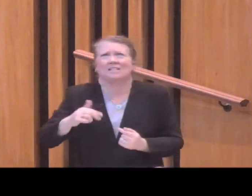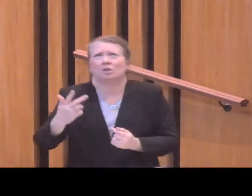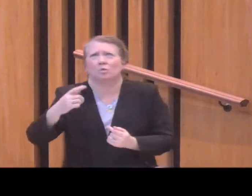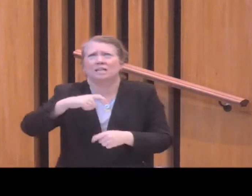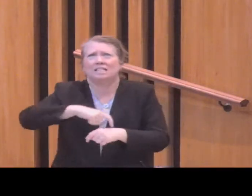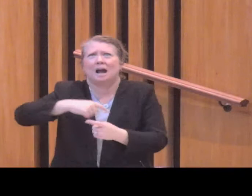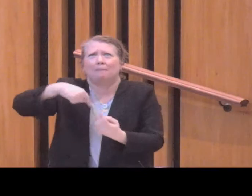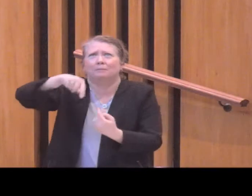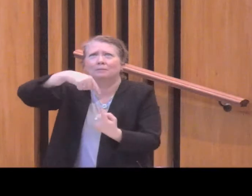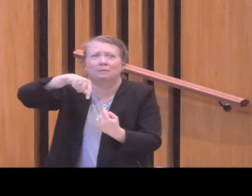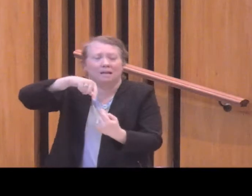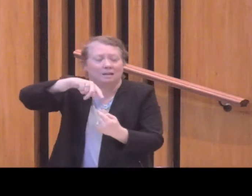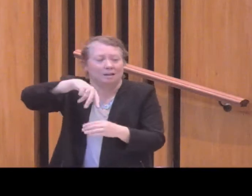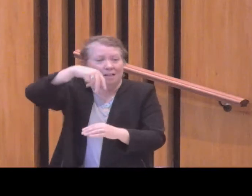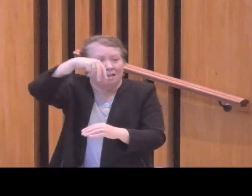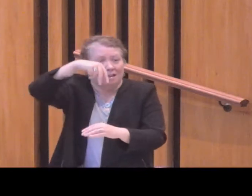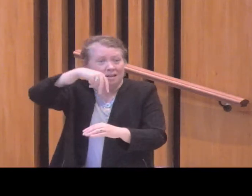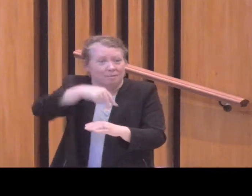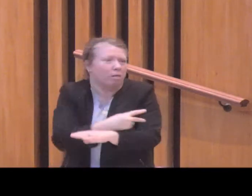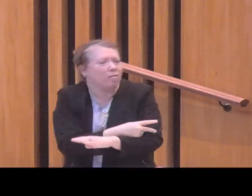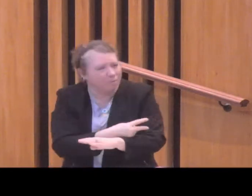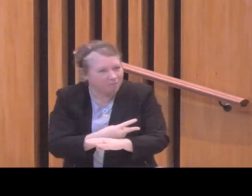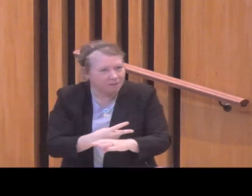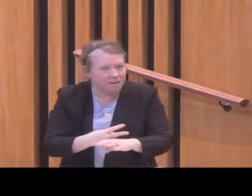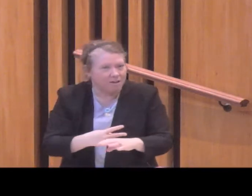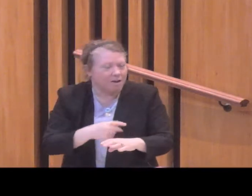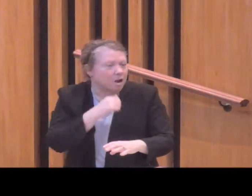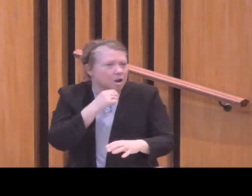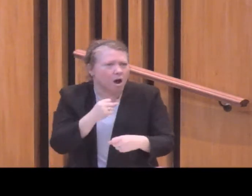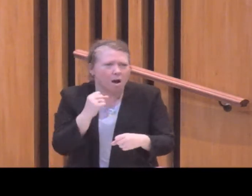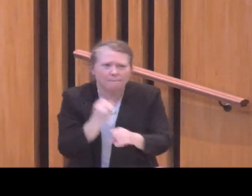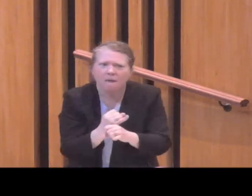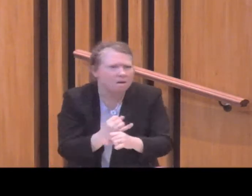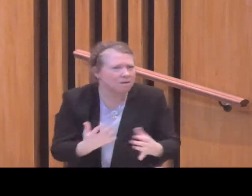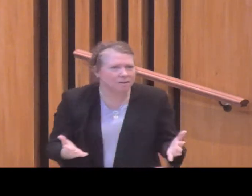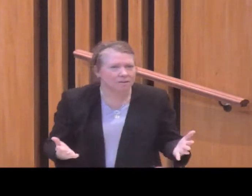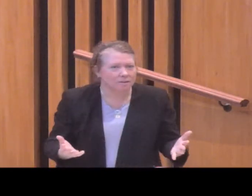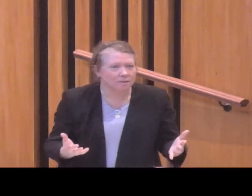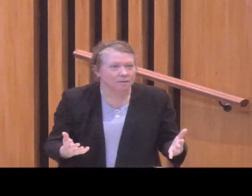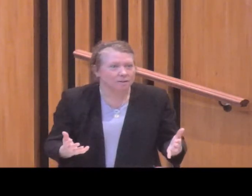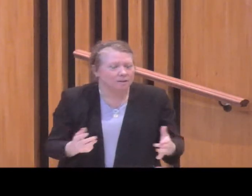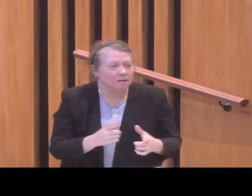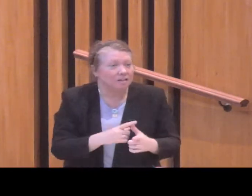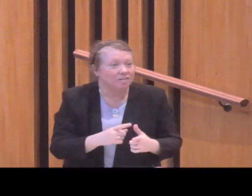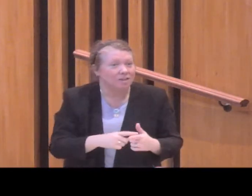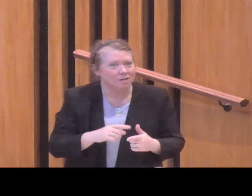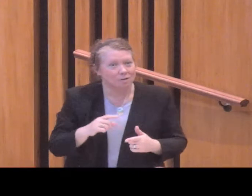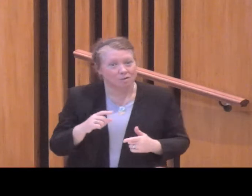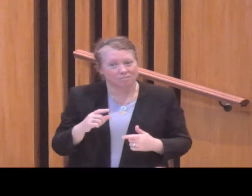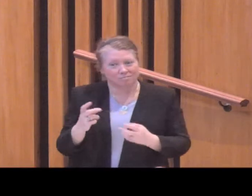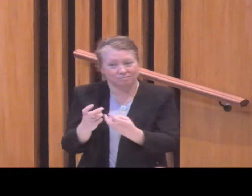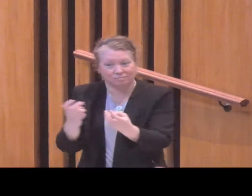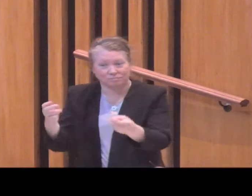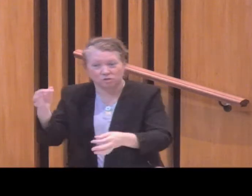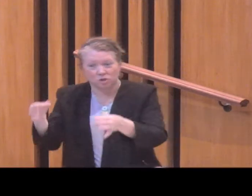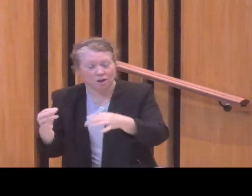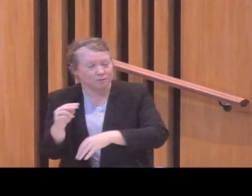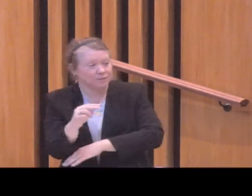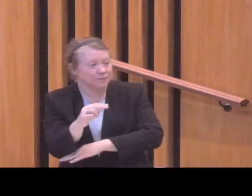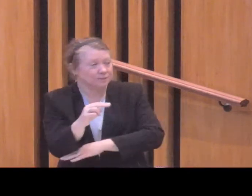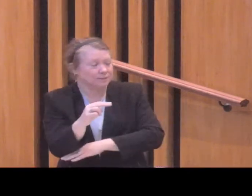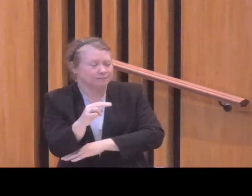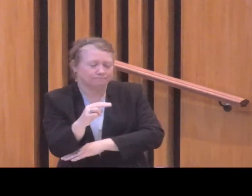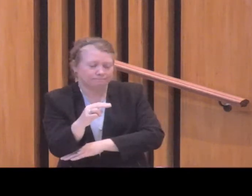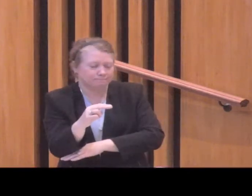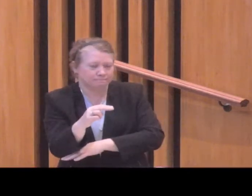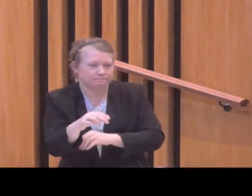that she fell. And obviously with that, her score was lowered, but she still needed